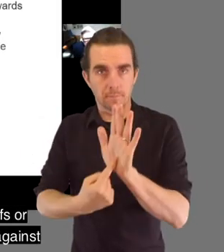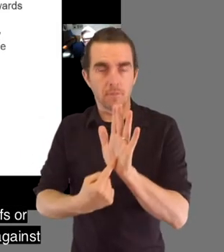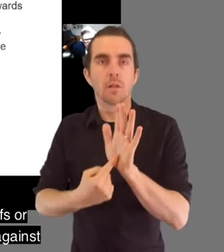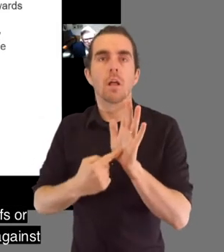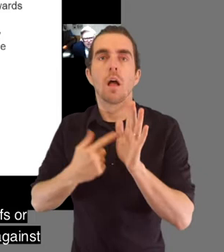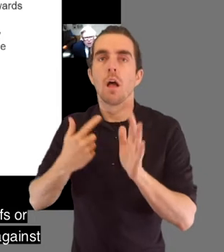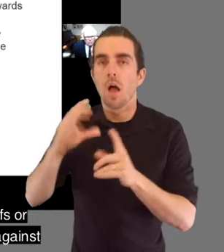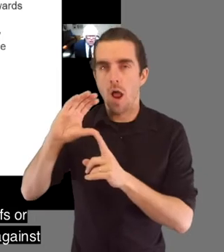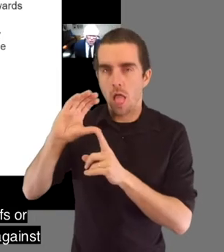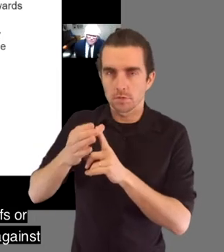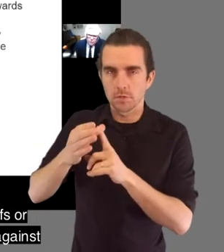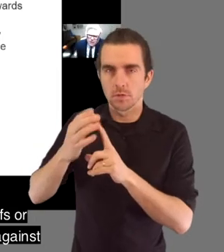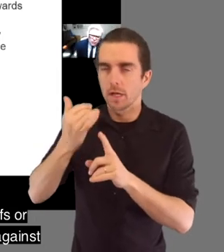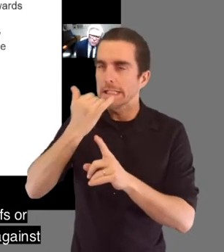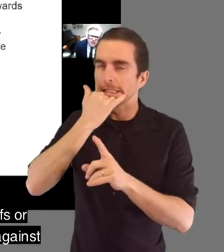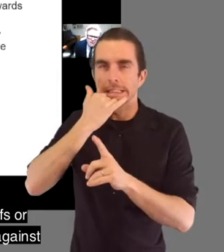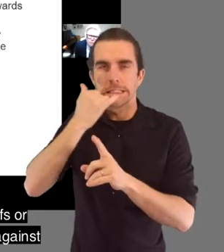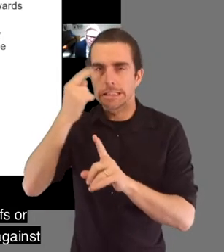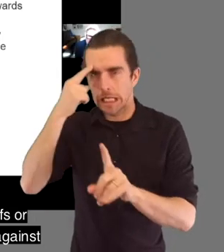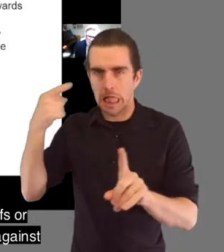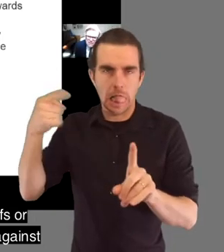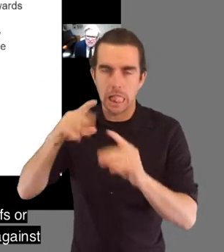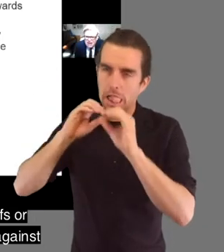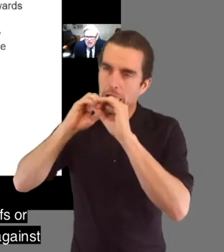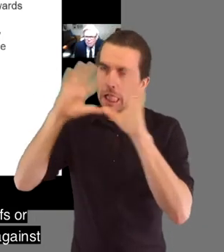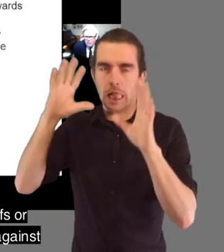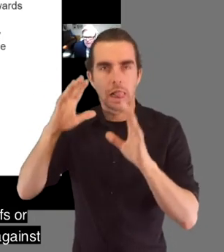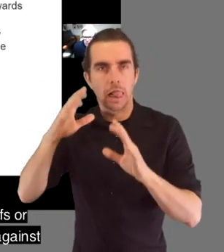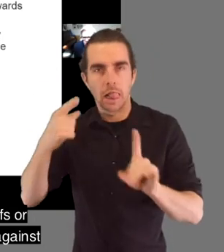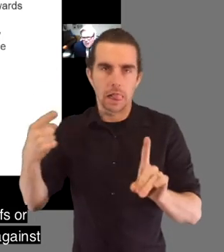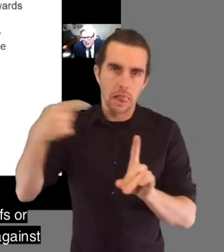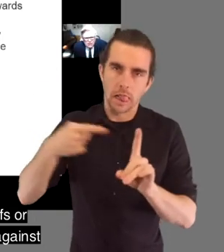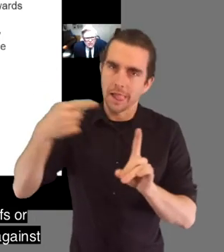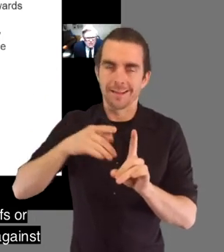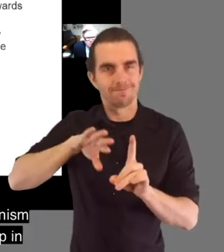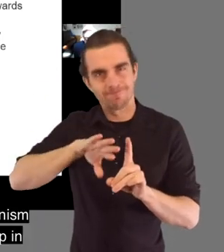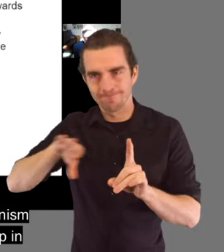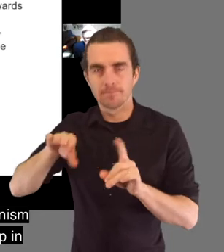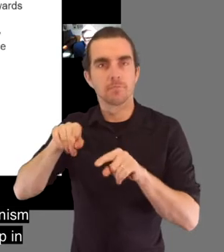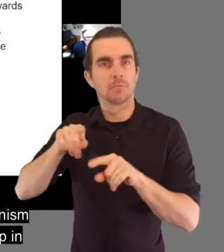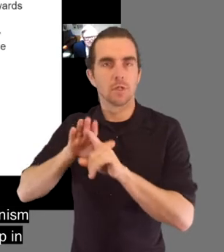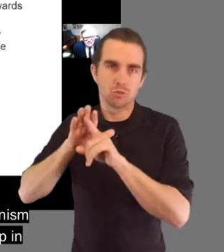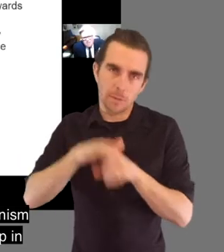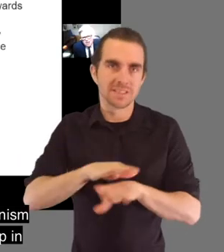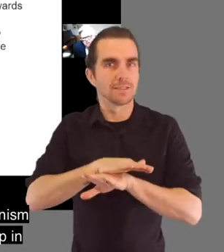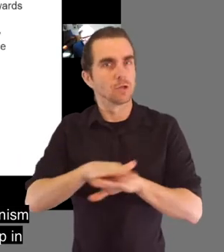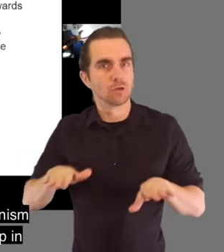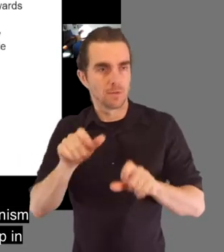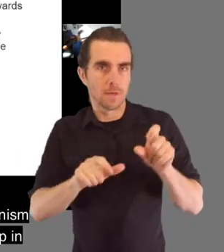or remedy harmful cultural beliefs or practices and prevent discrimination against people with disabilities.